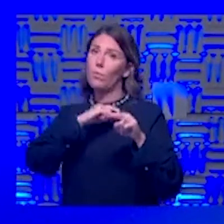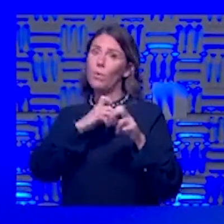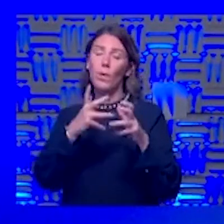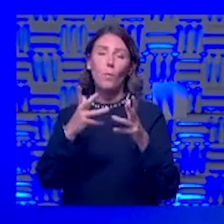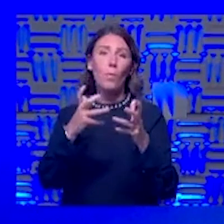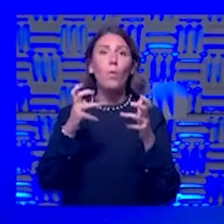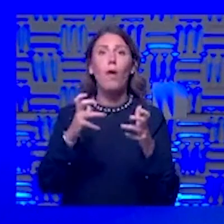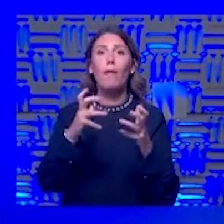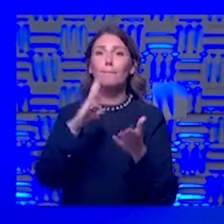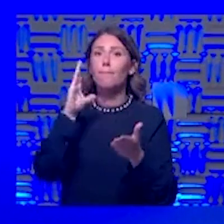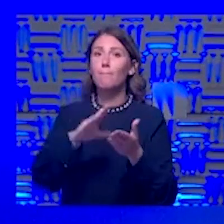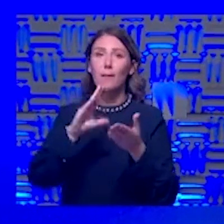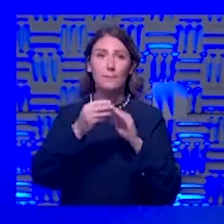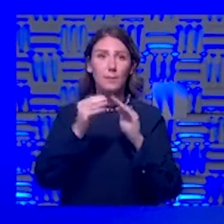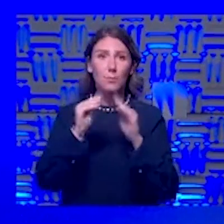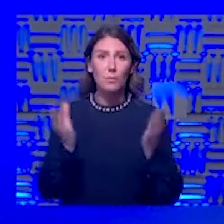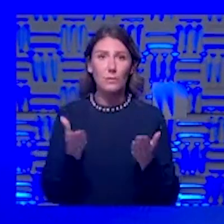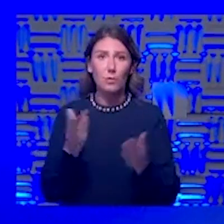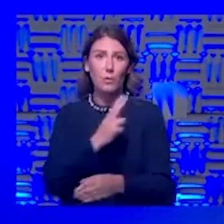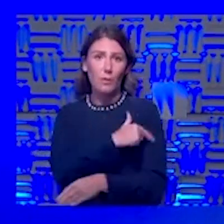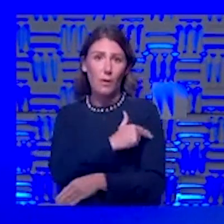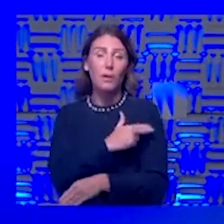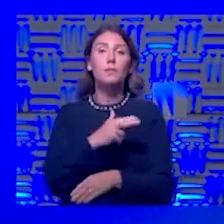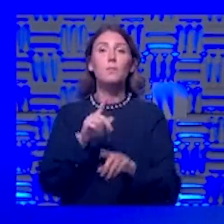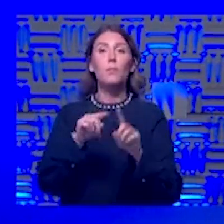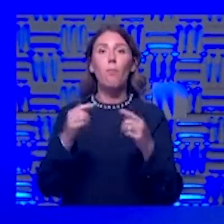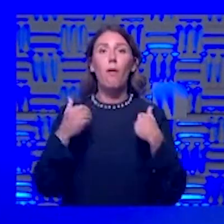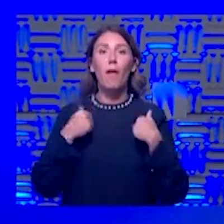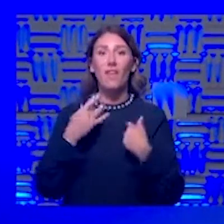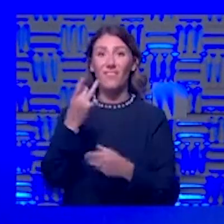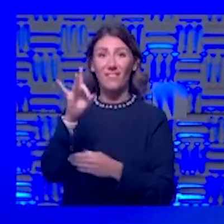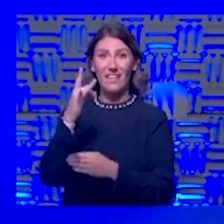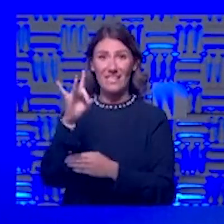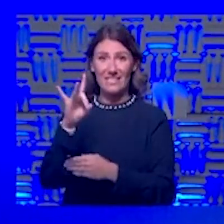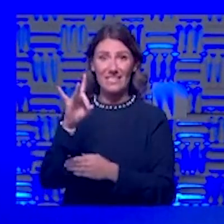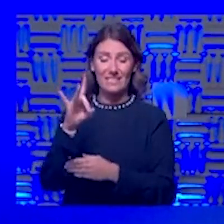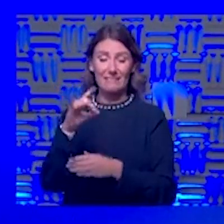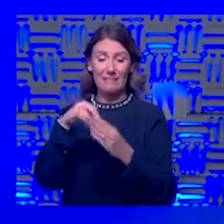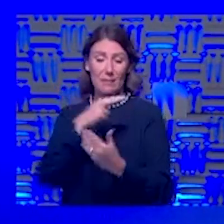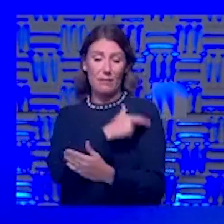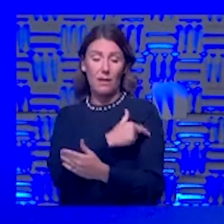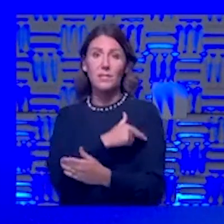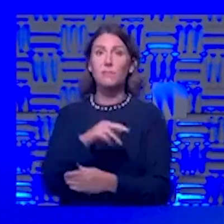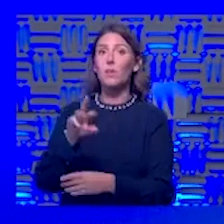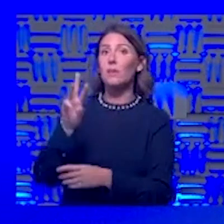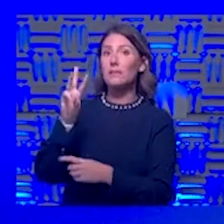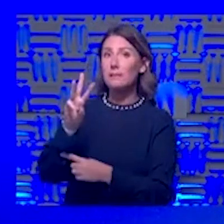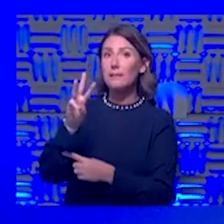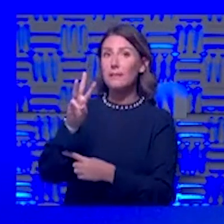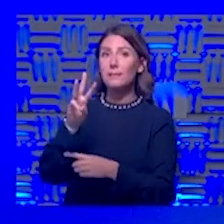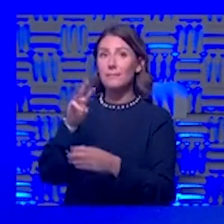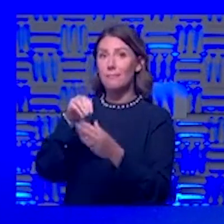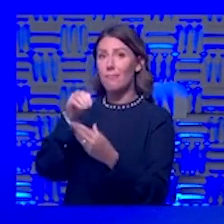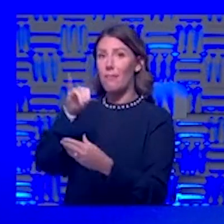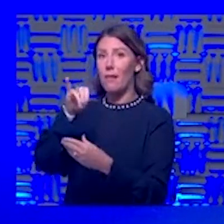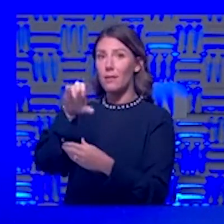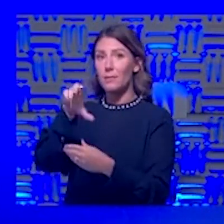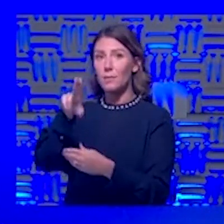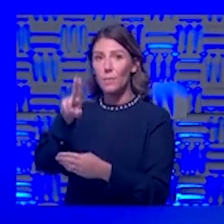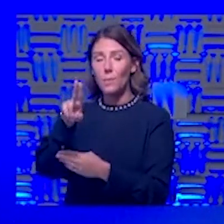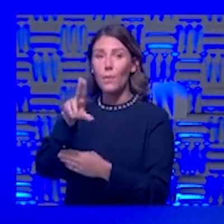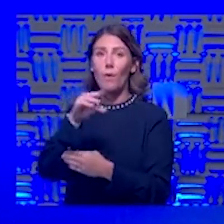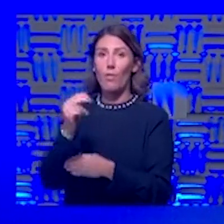as possible in the hospital, but we do have 18 in the hospital, 6 in the ICU, and 3 of those on the ventilator. So we have seen